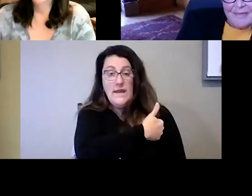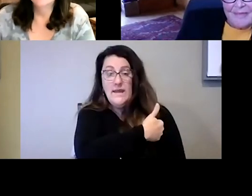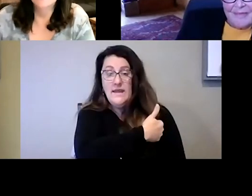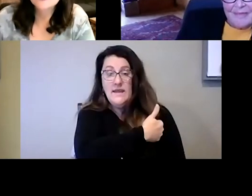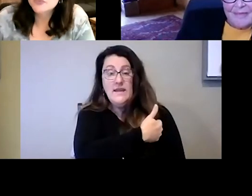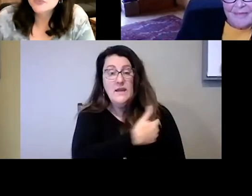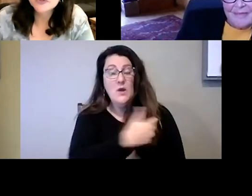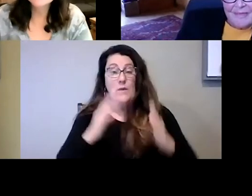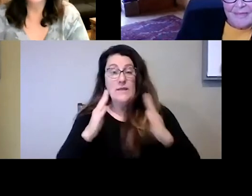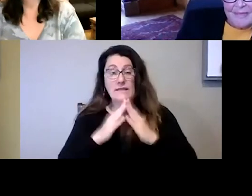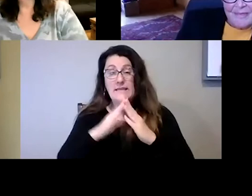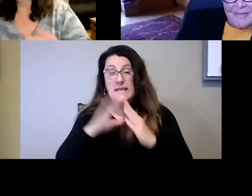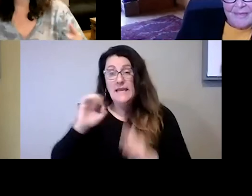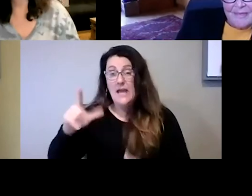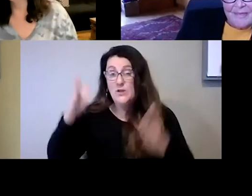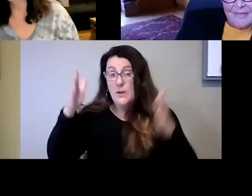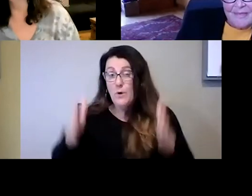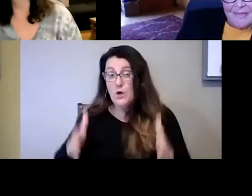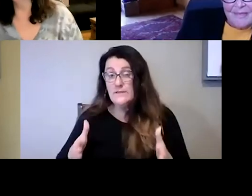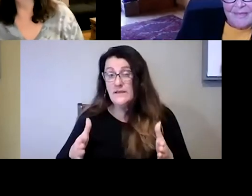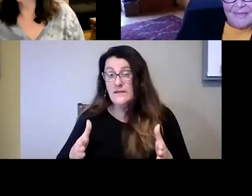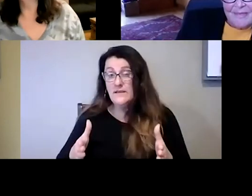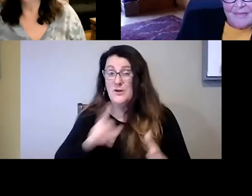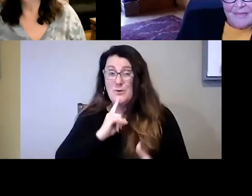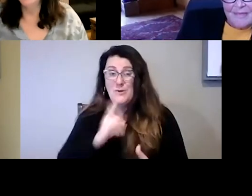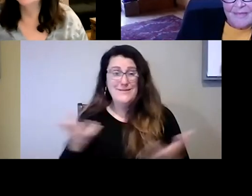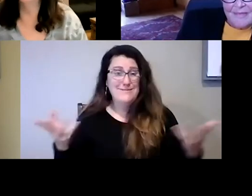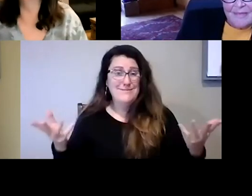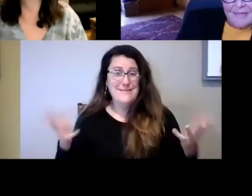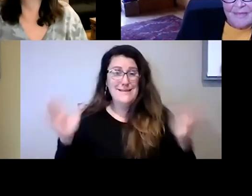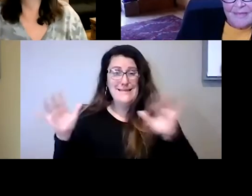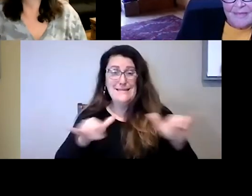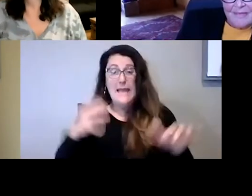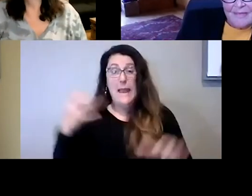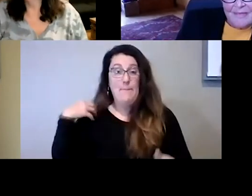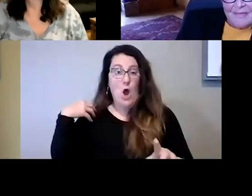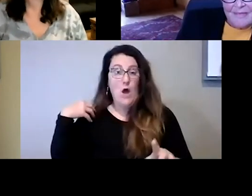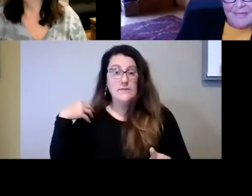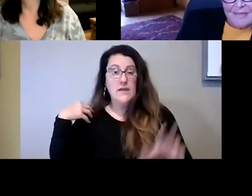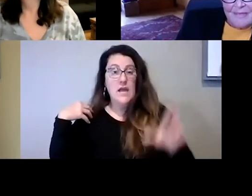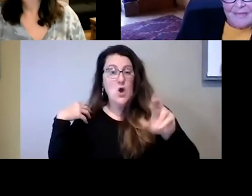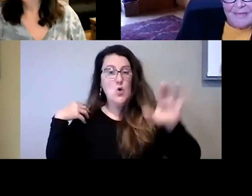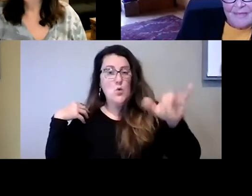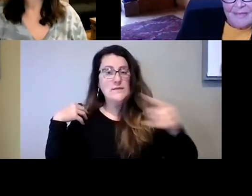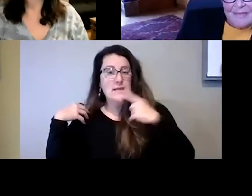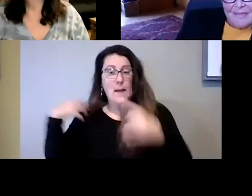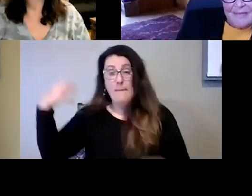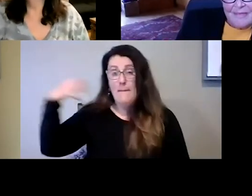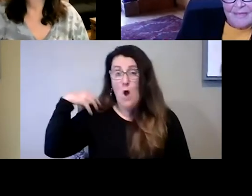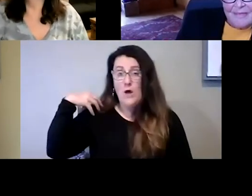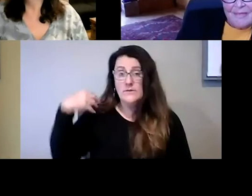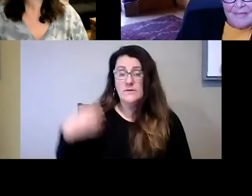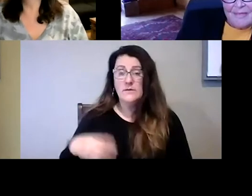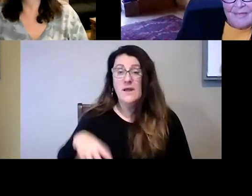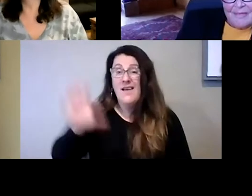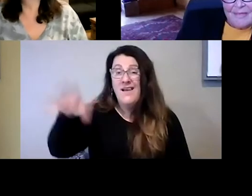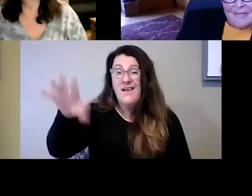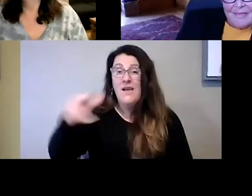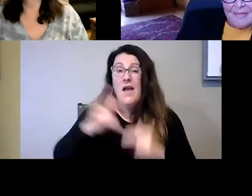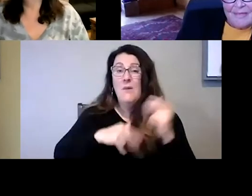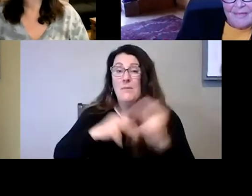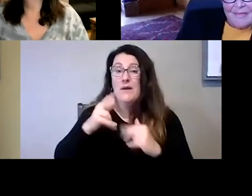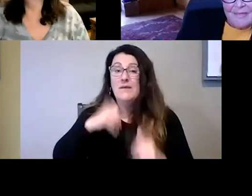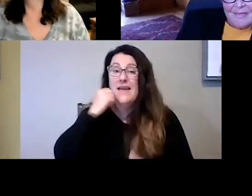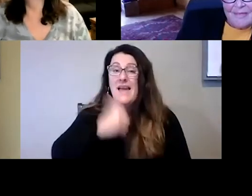with the city council person or actually with the same boss that Rusty's talking about, if we're not building every single